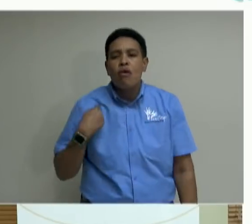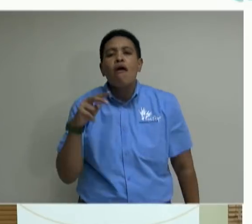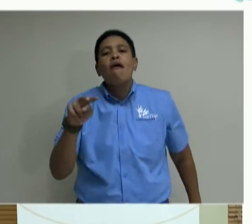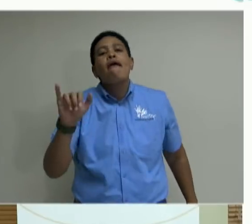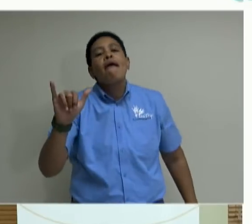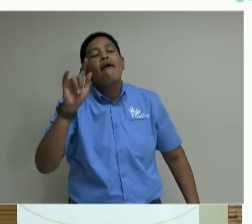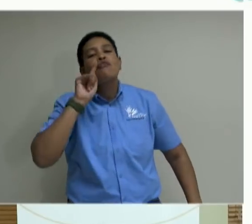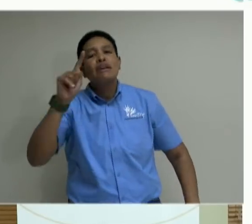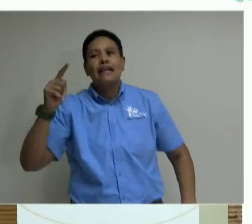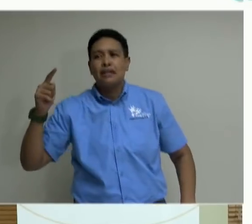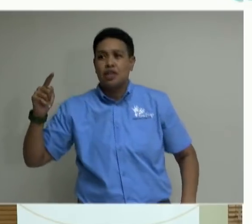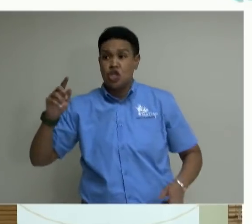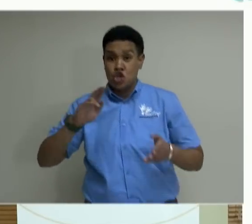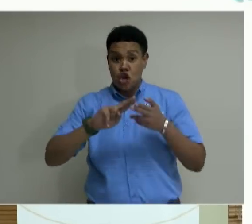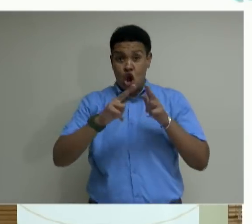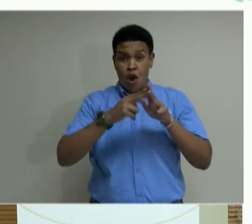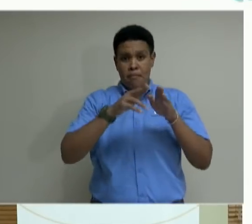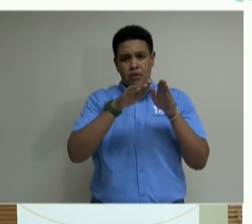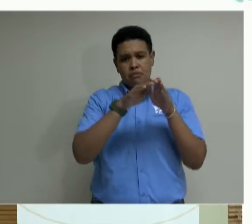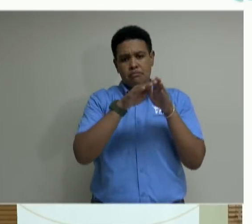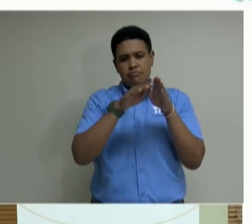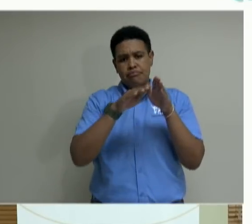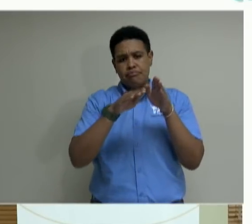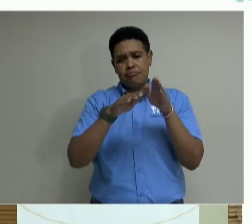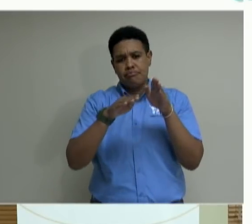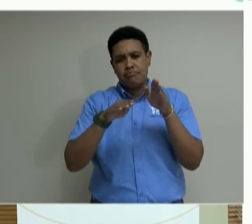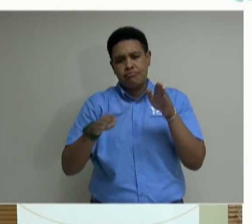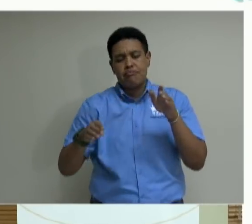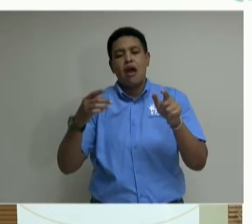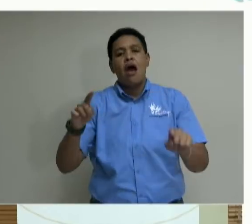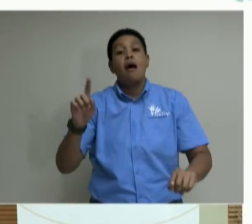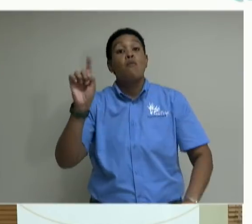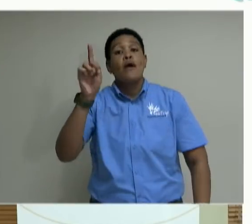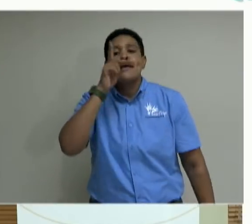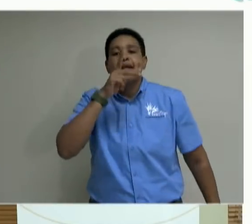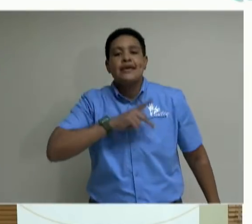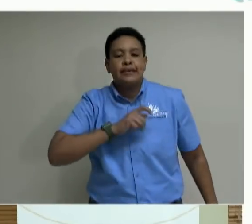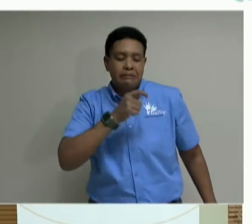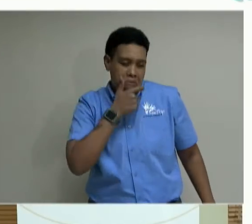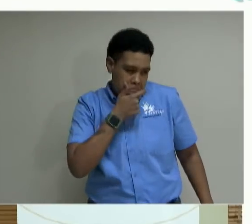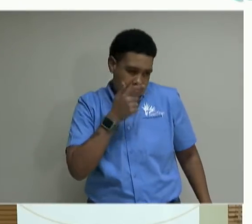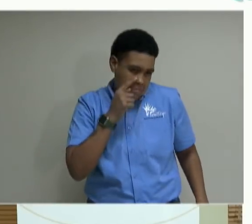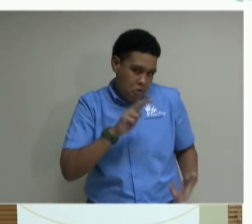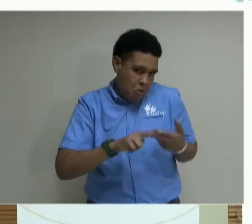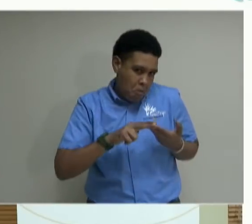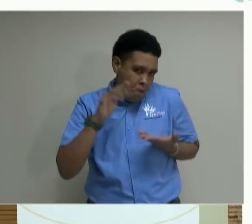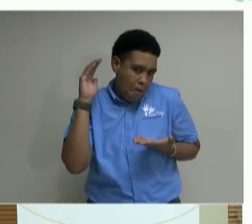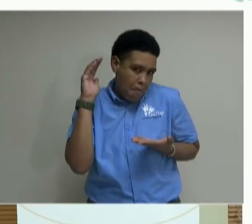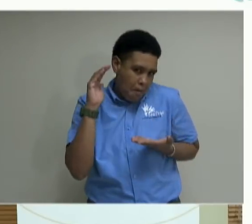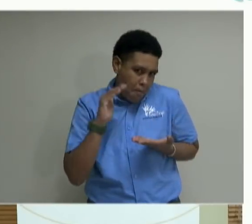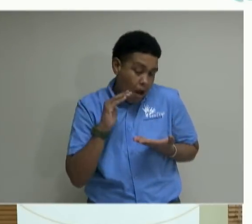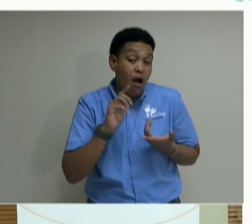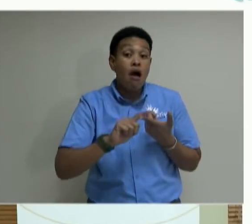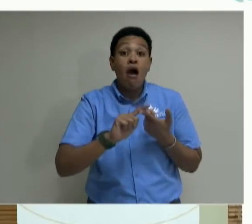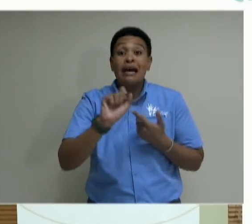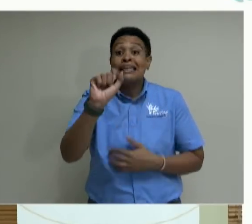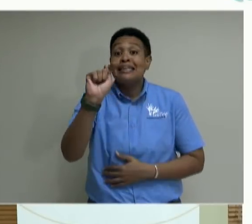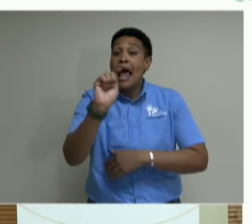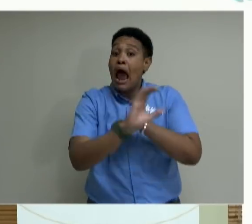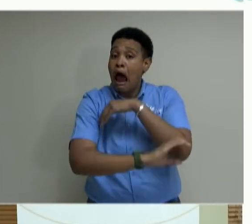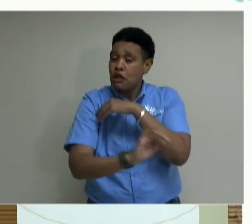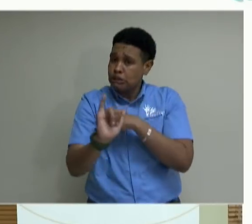be seeing a trending down in the number of cases in Kingston and St. Andrew, and in St. Catherine, in